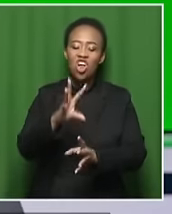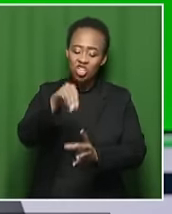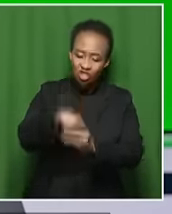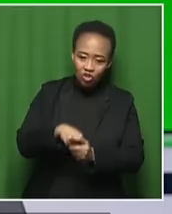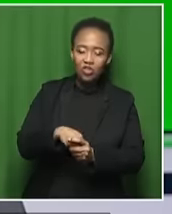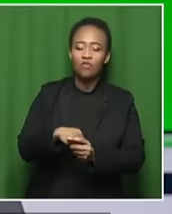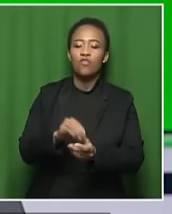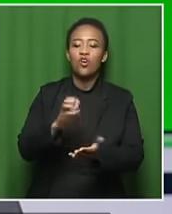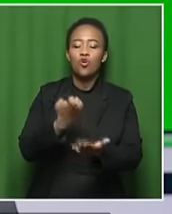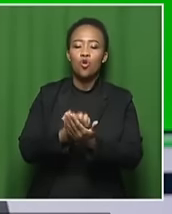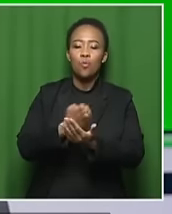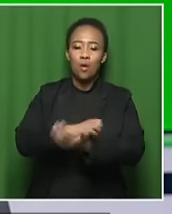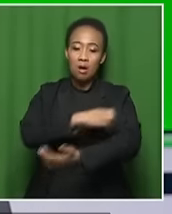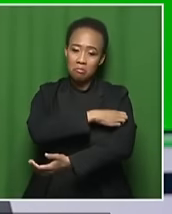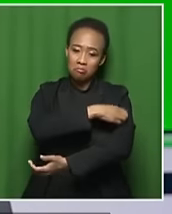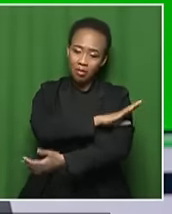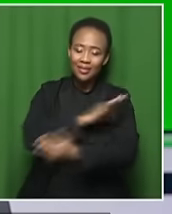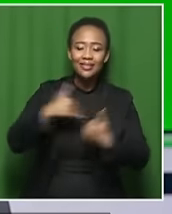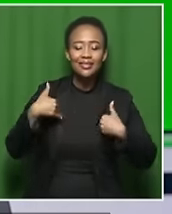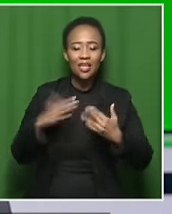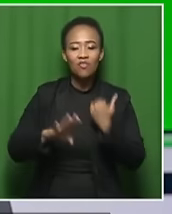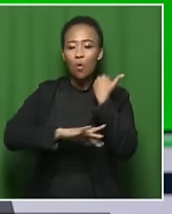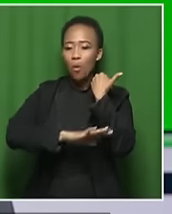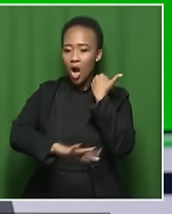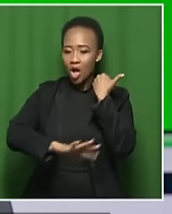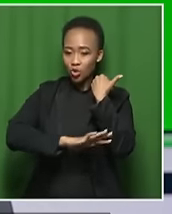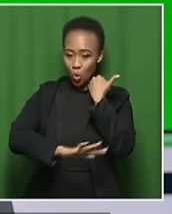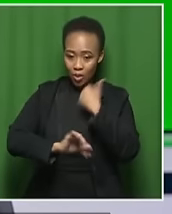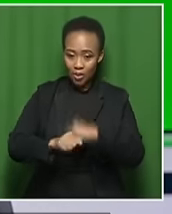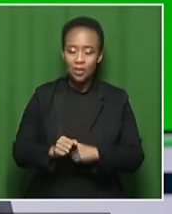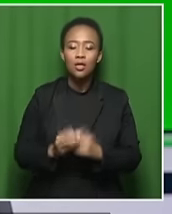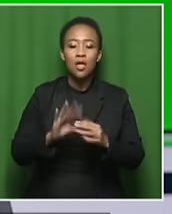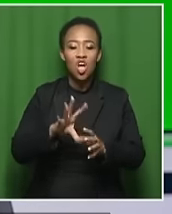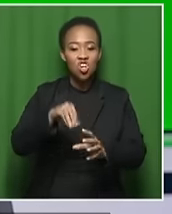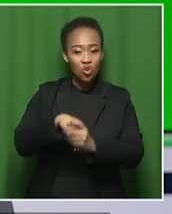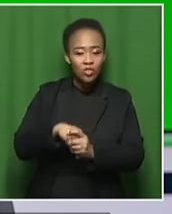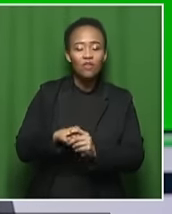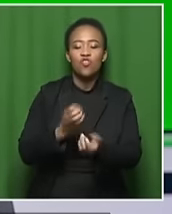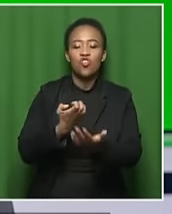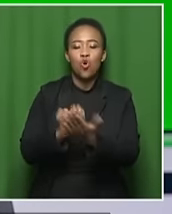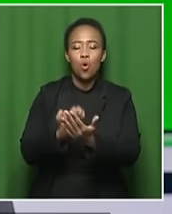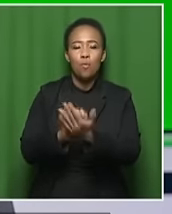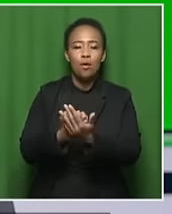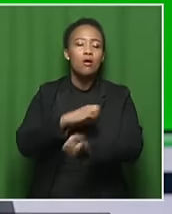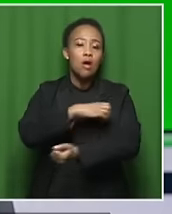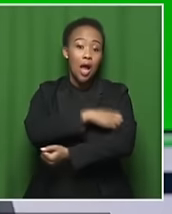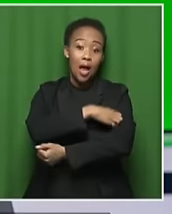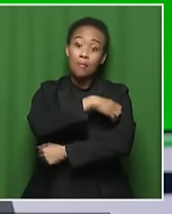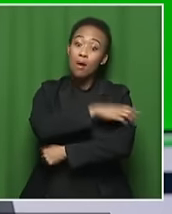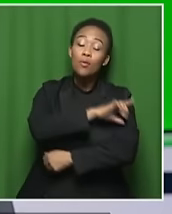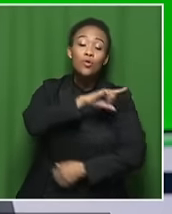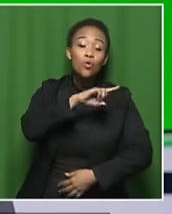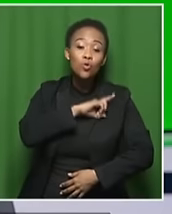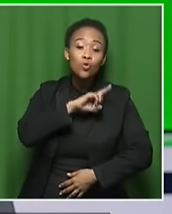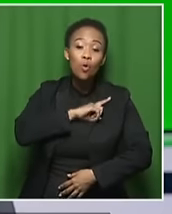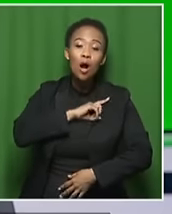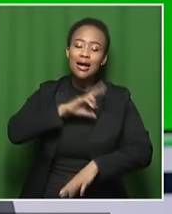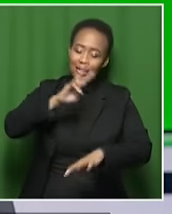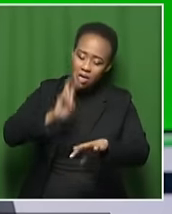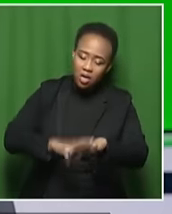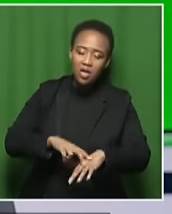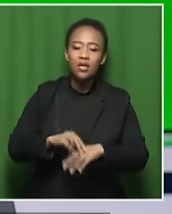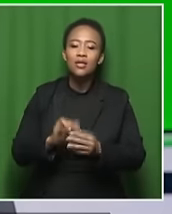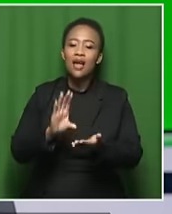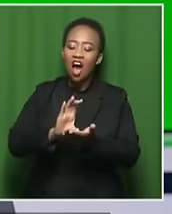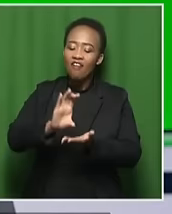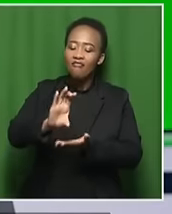It focuses at a grassroots level, and central to inclusive economic empowerment is what we call the Opportunity Fund. It is a fund